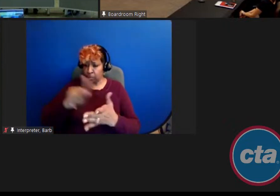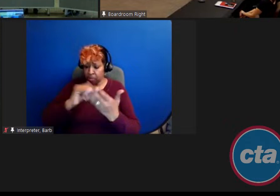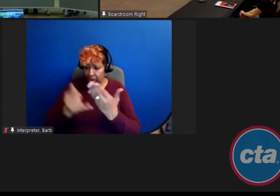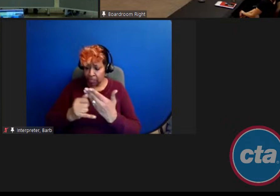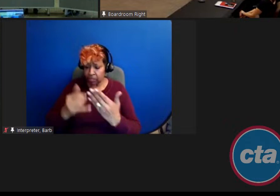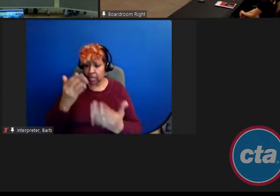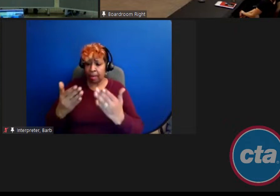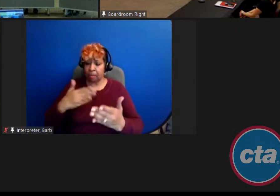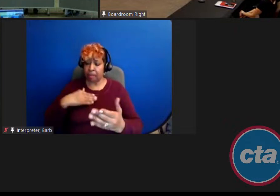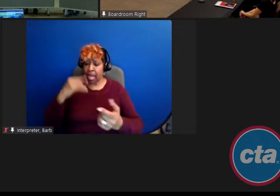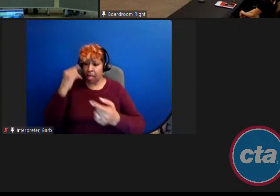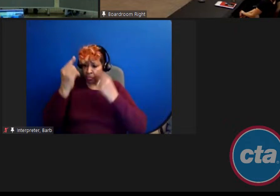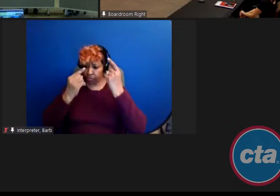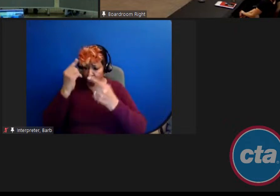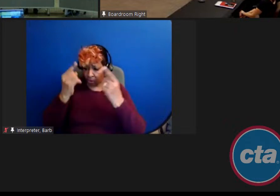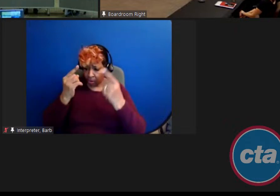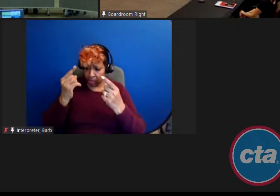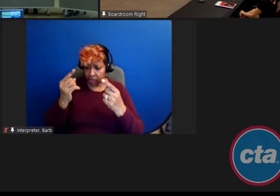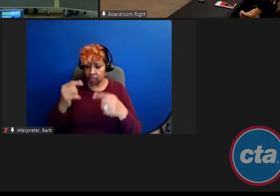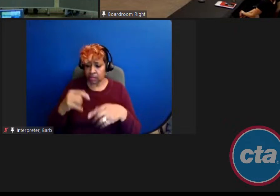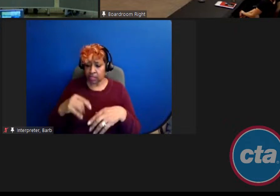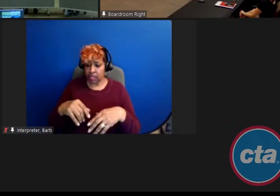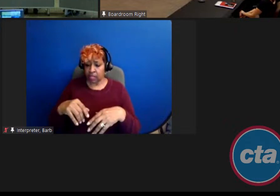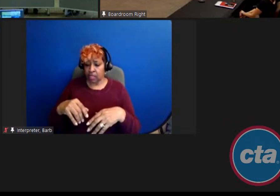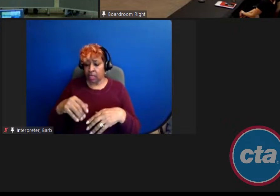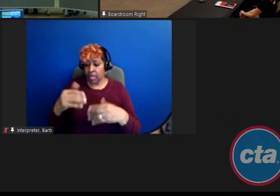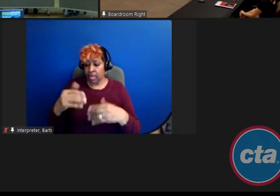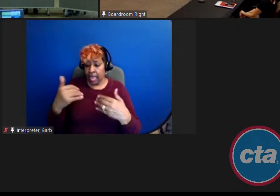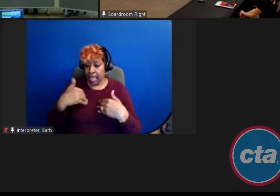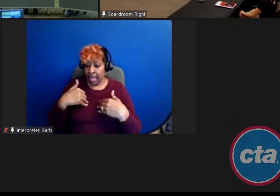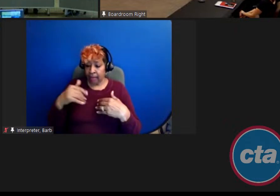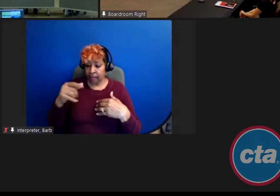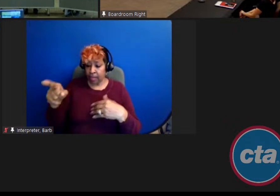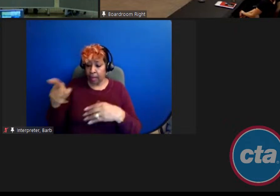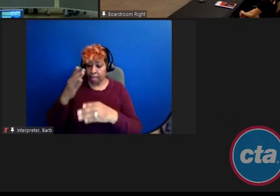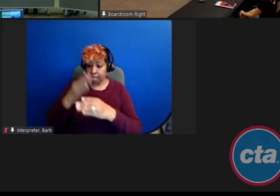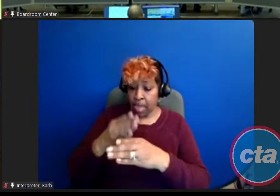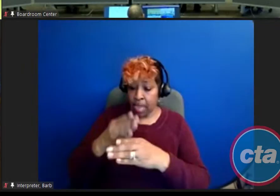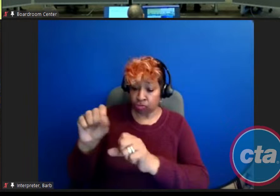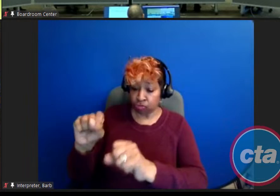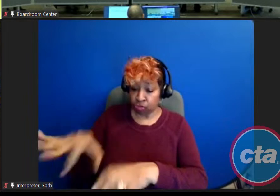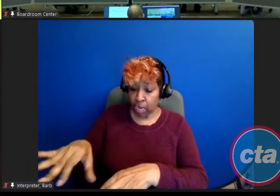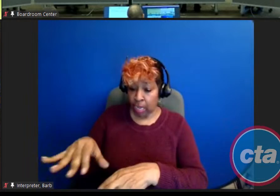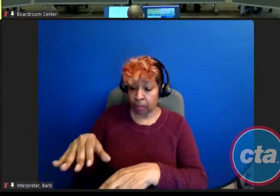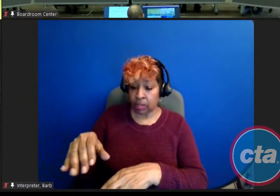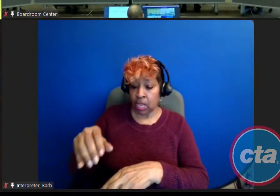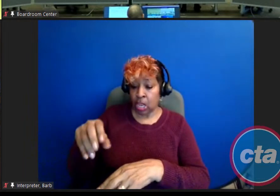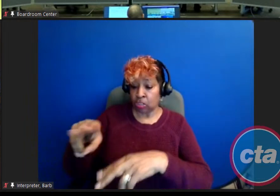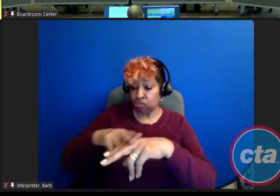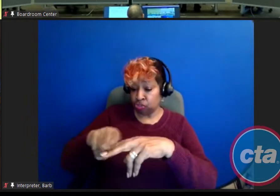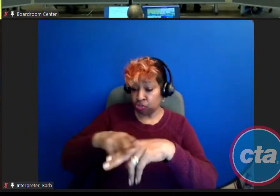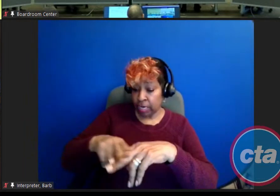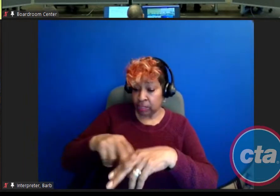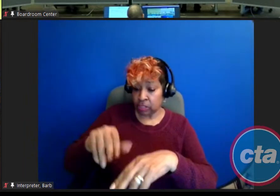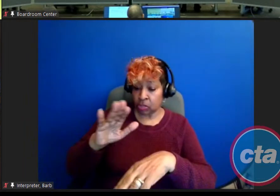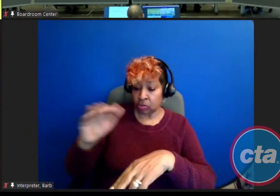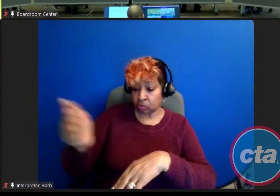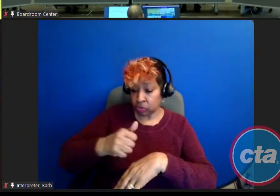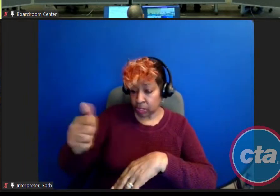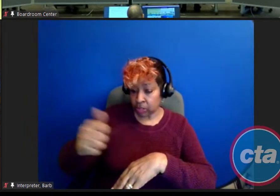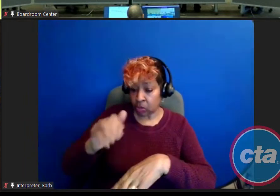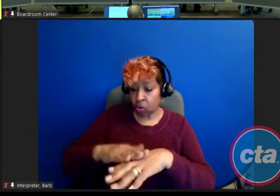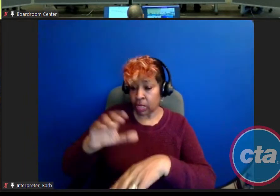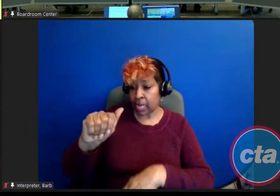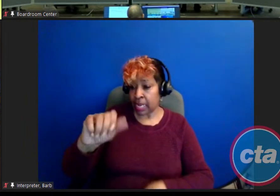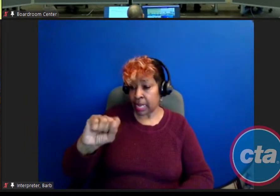rapid transit on Ashland or Western, I think is a great solution to a lot of these issues. Like, our transit system is very much oriented